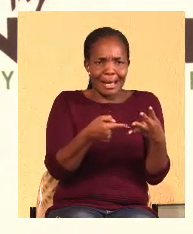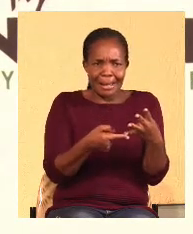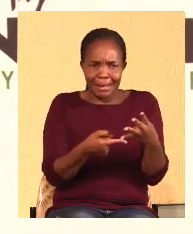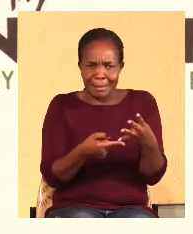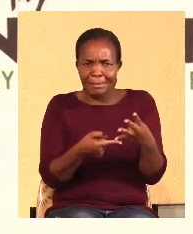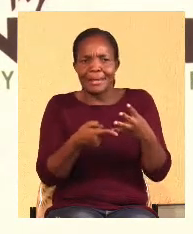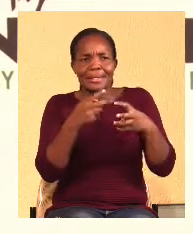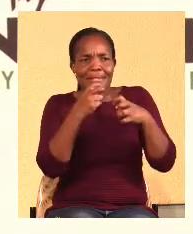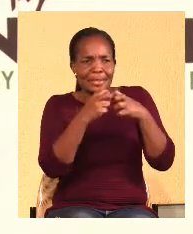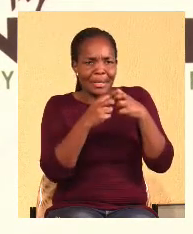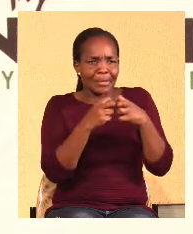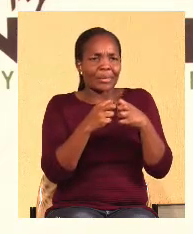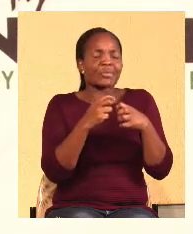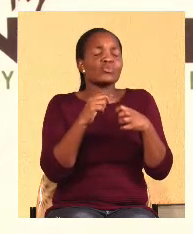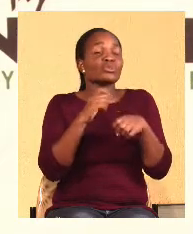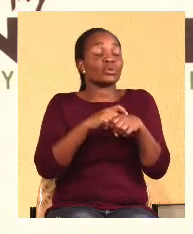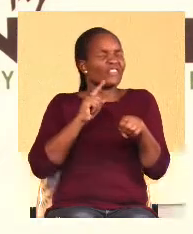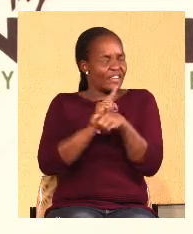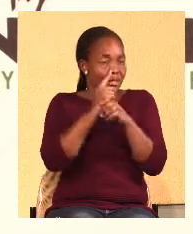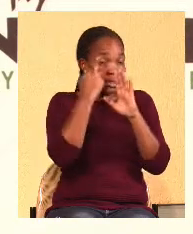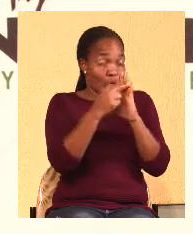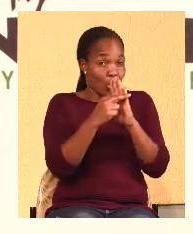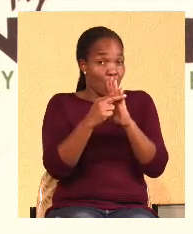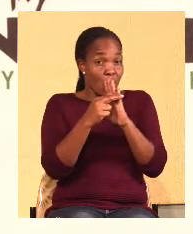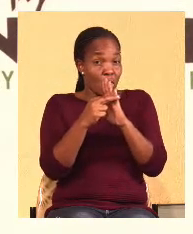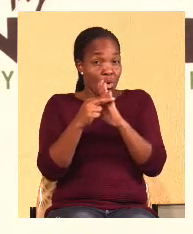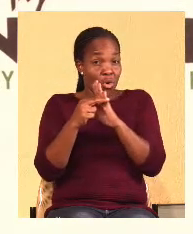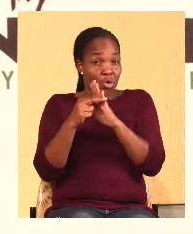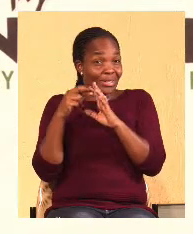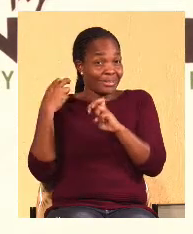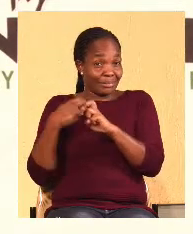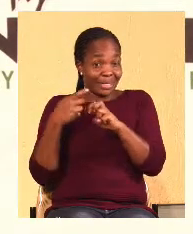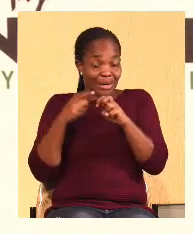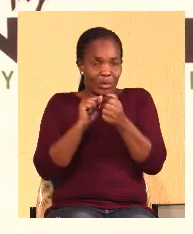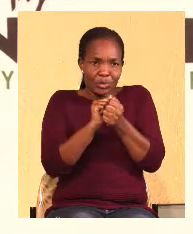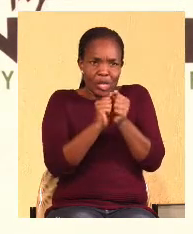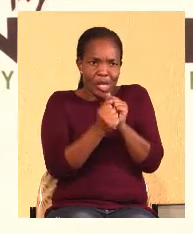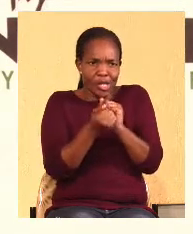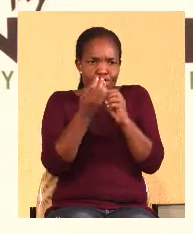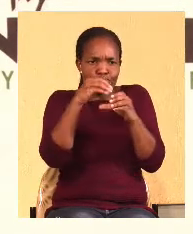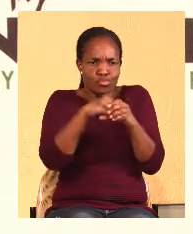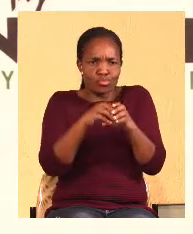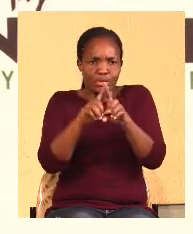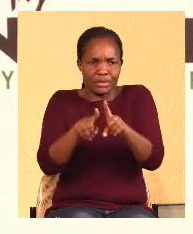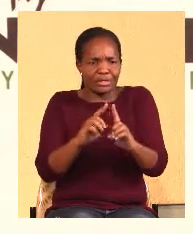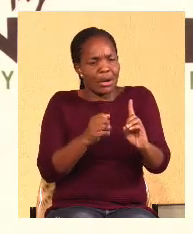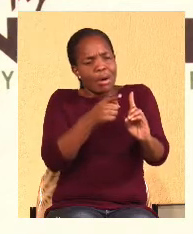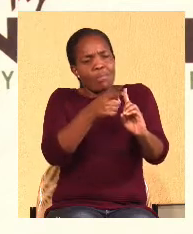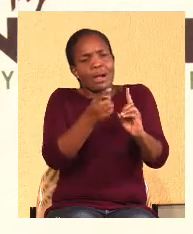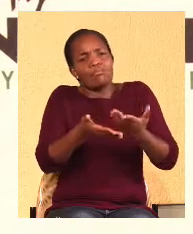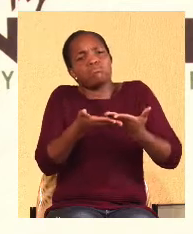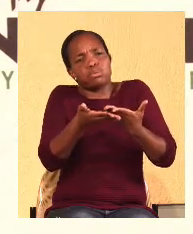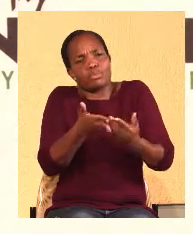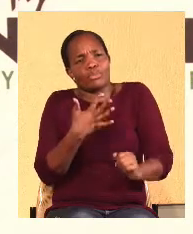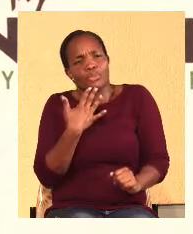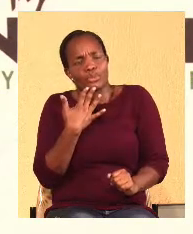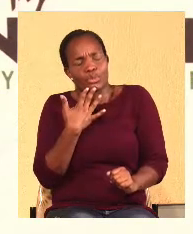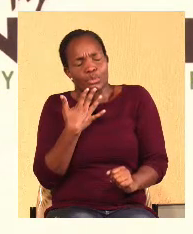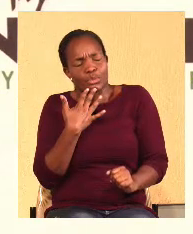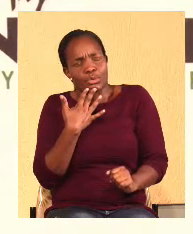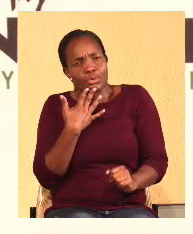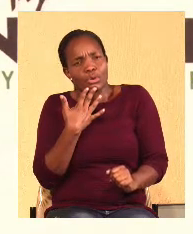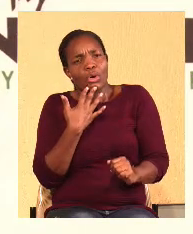that exist in the previous one or in the earlier proclamation. This is really the main aim, to help